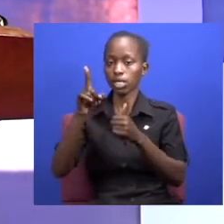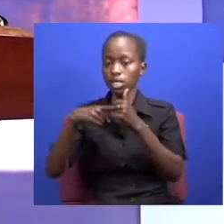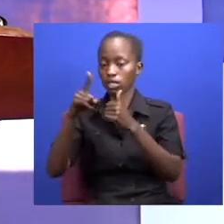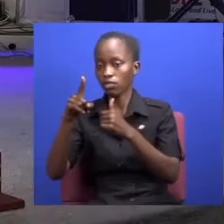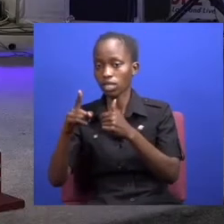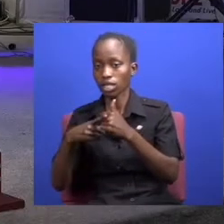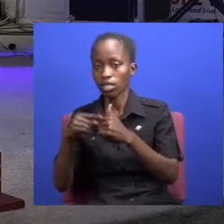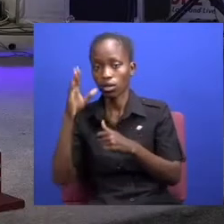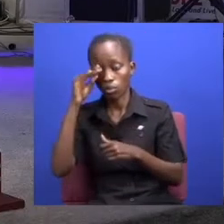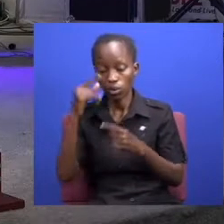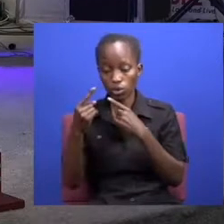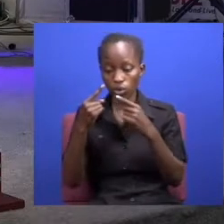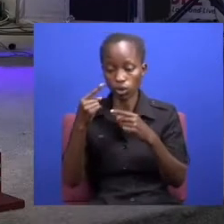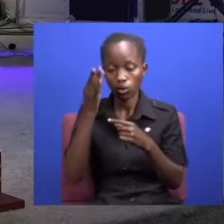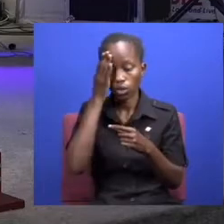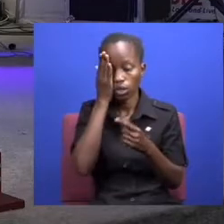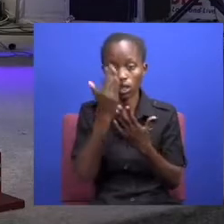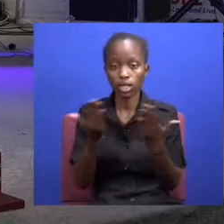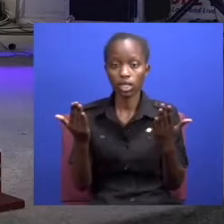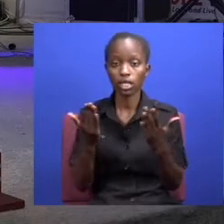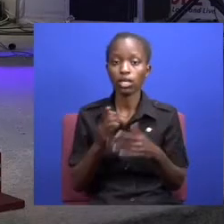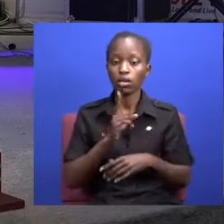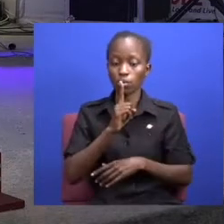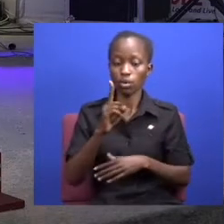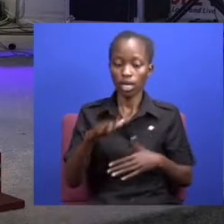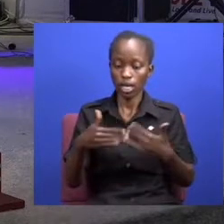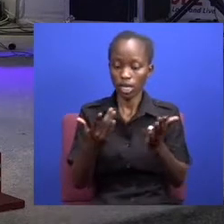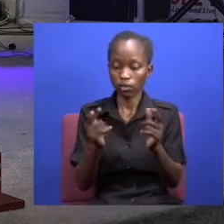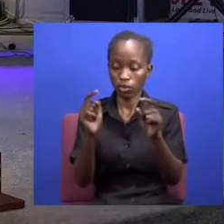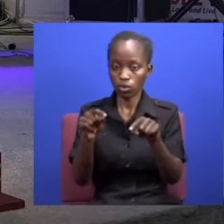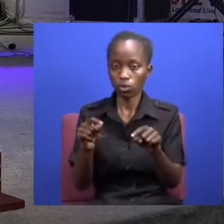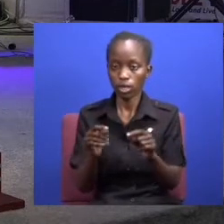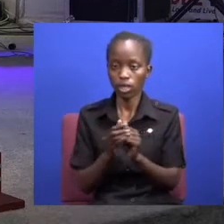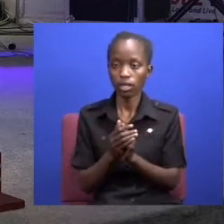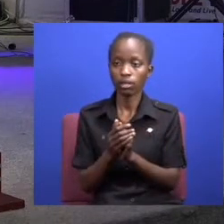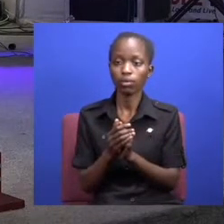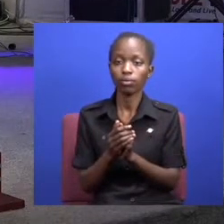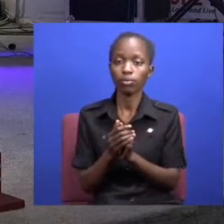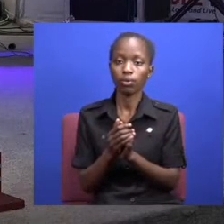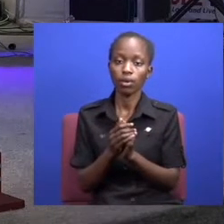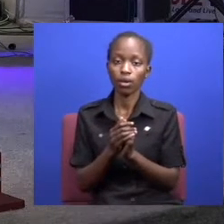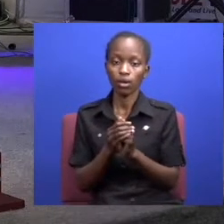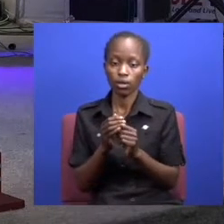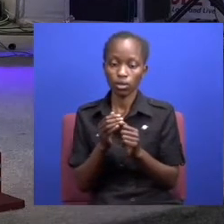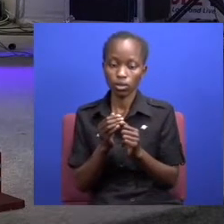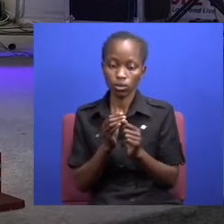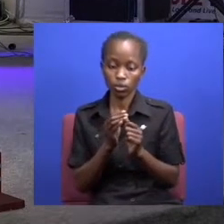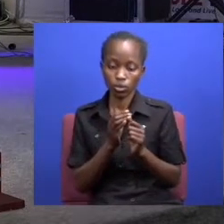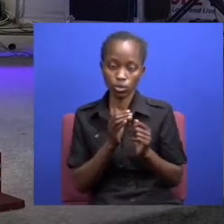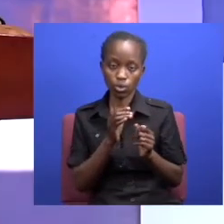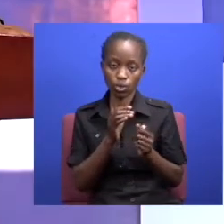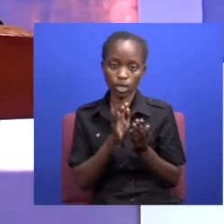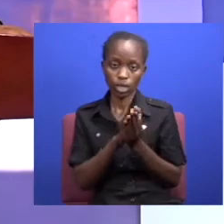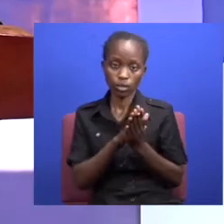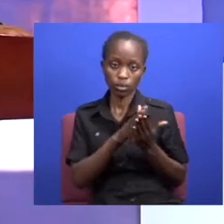Moses speaks to the children of Israel and he tells them, these commands that I give you today are to be upon your heart. Psalm 119, verse